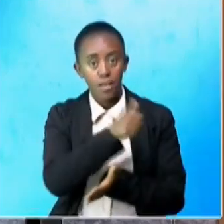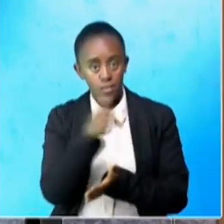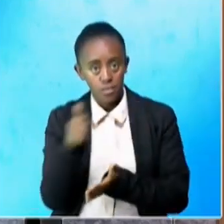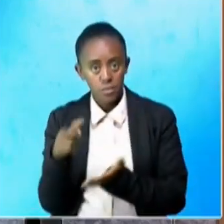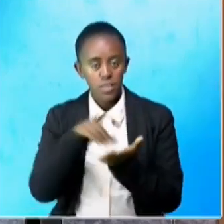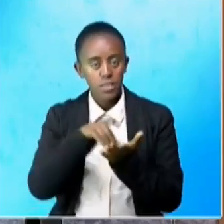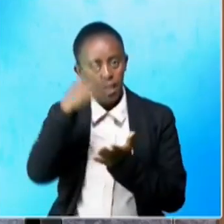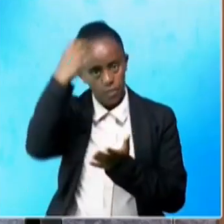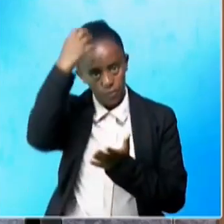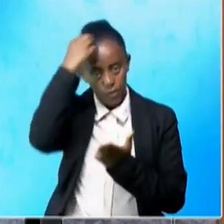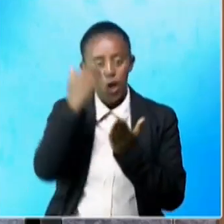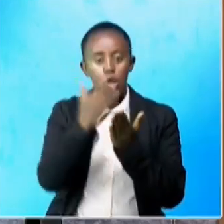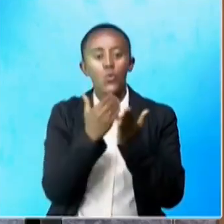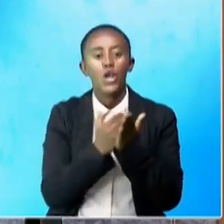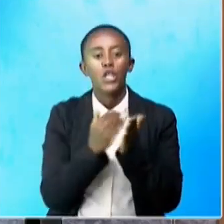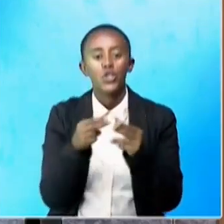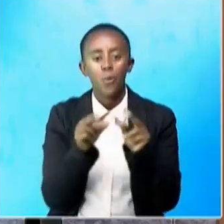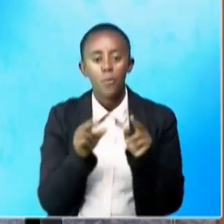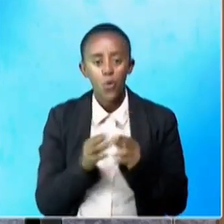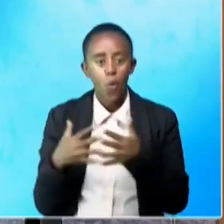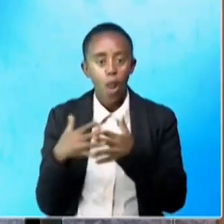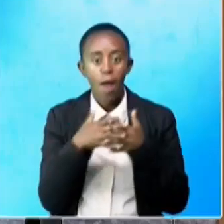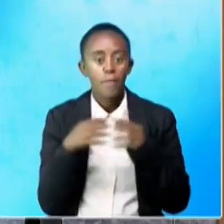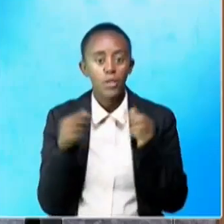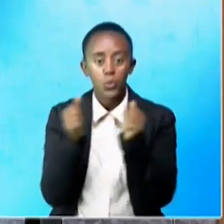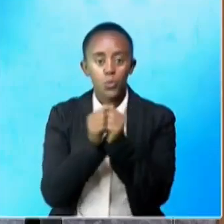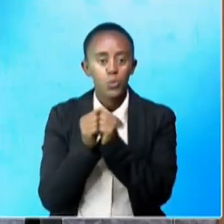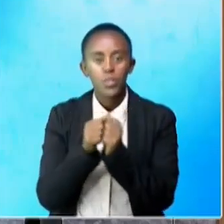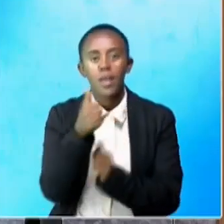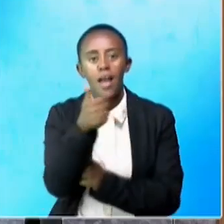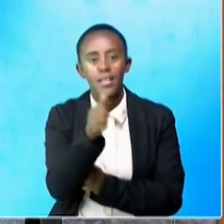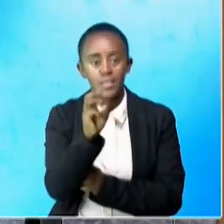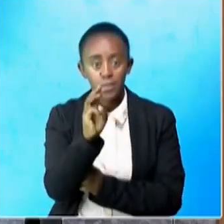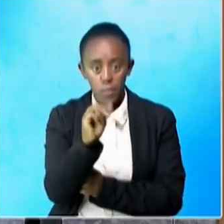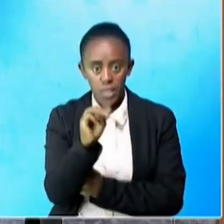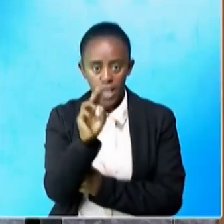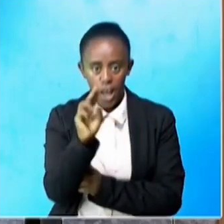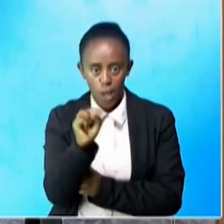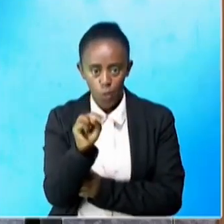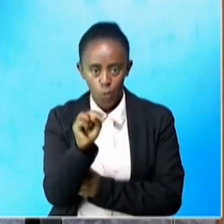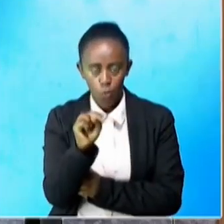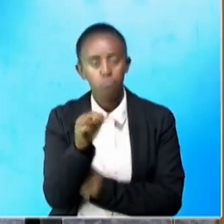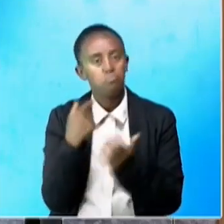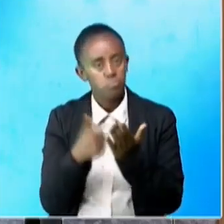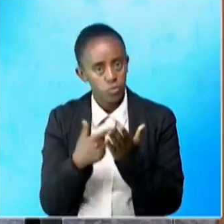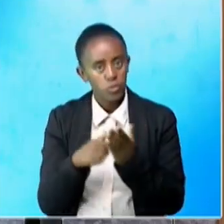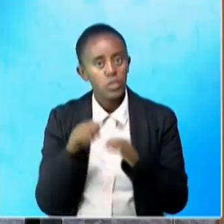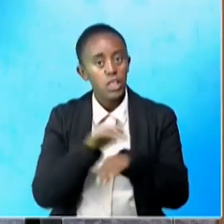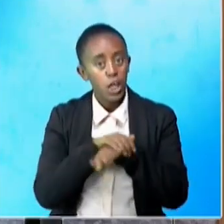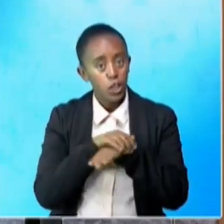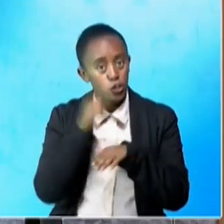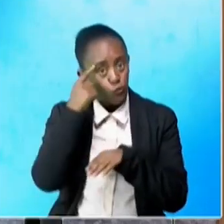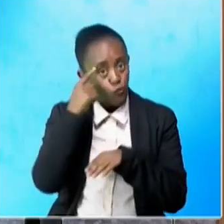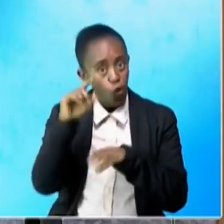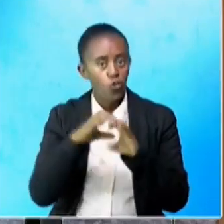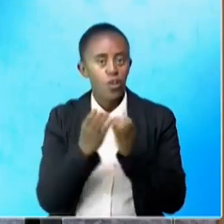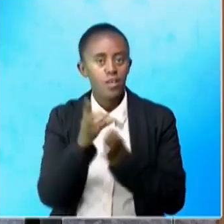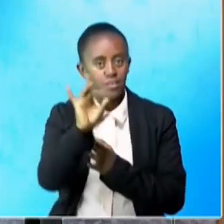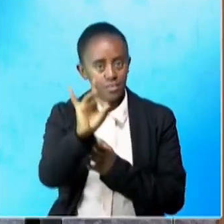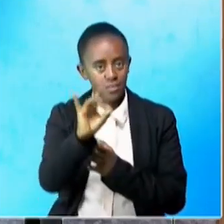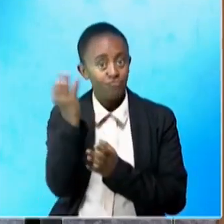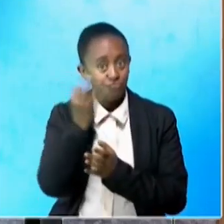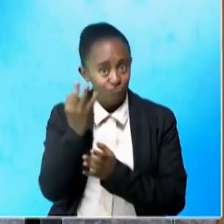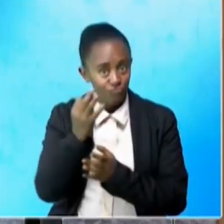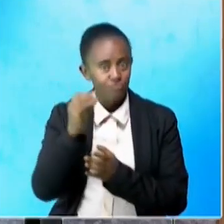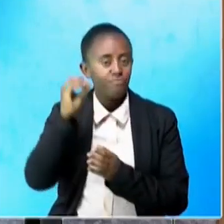City Government Education Bureau in collaboration with Addis Media Network. This is English for Grade 8. The presenter is